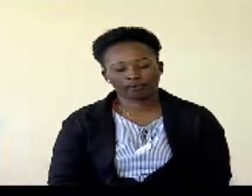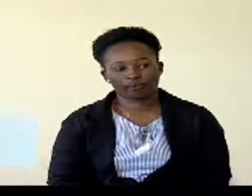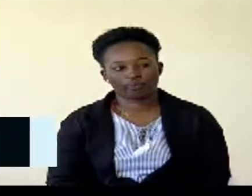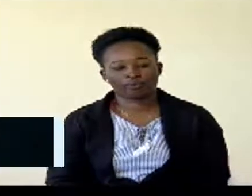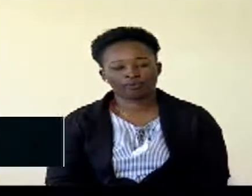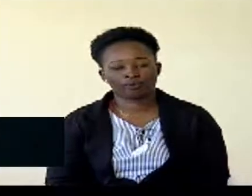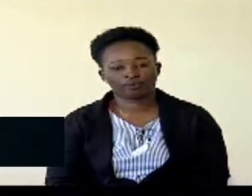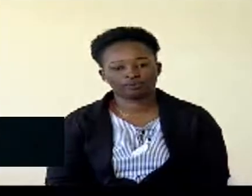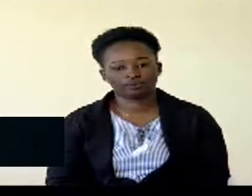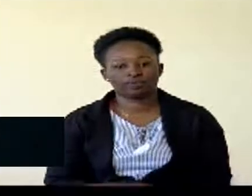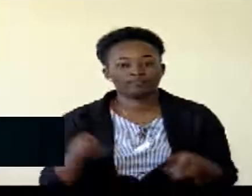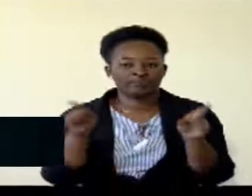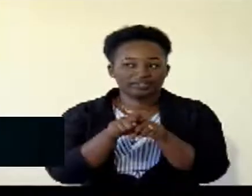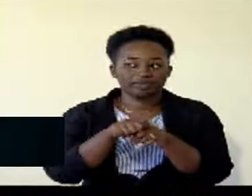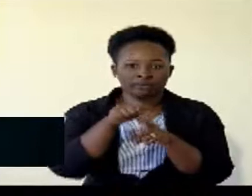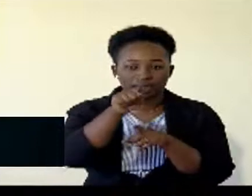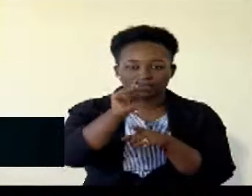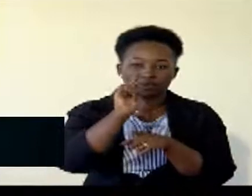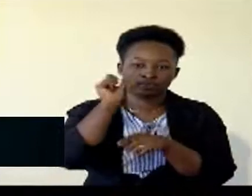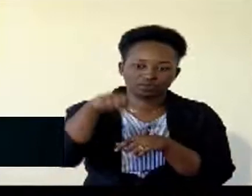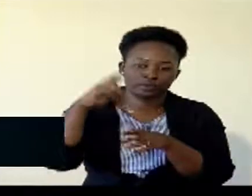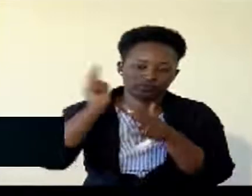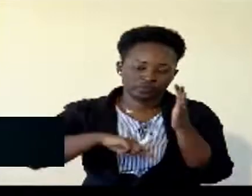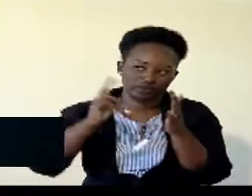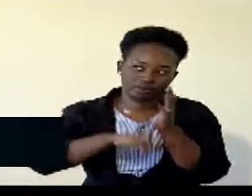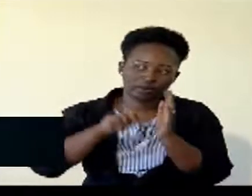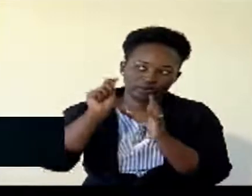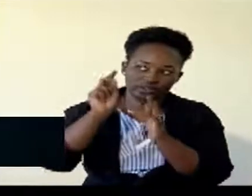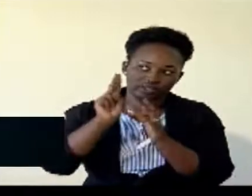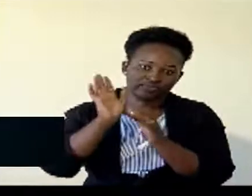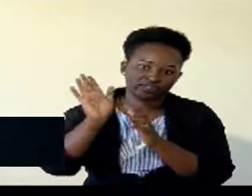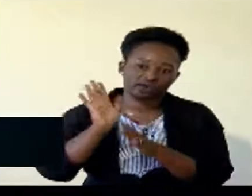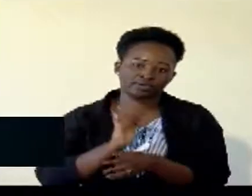which I hope you can read from the board, from the screen.